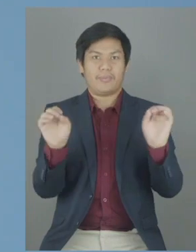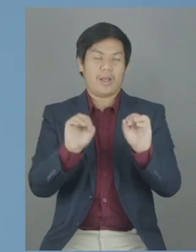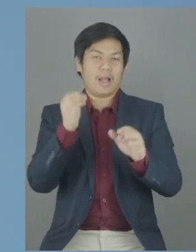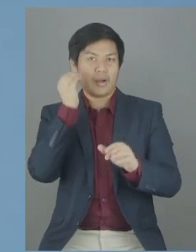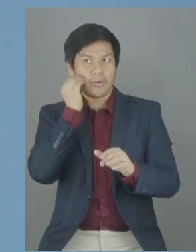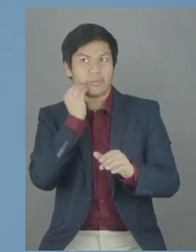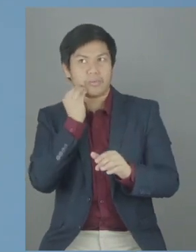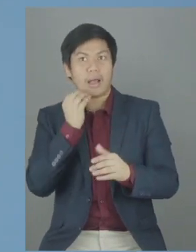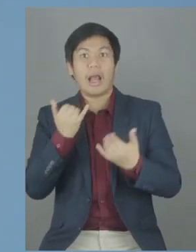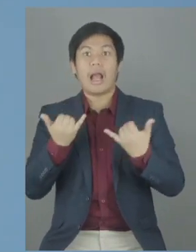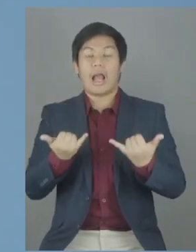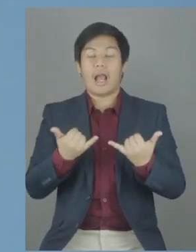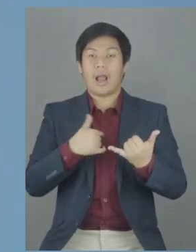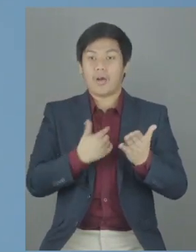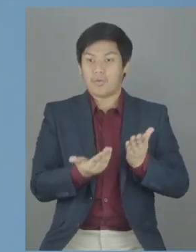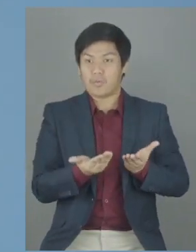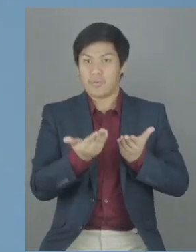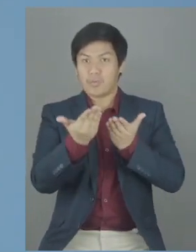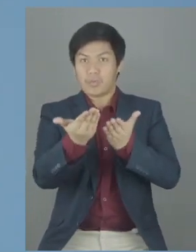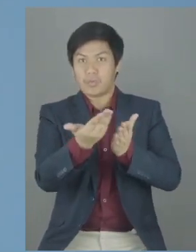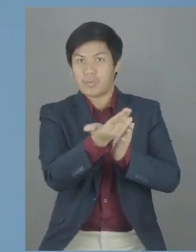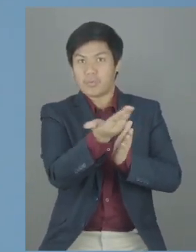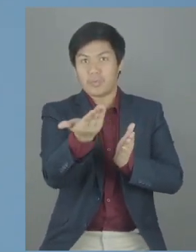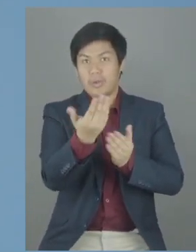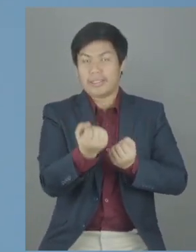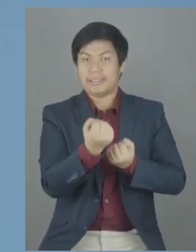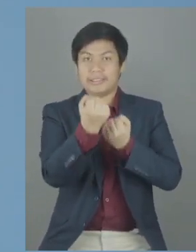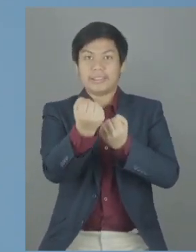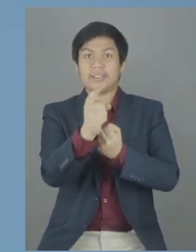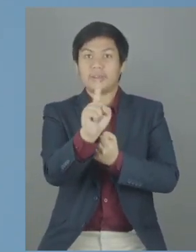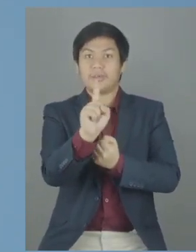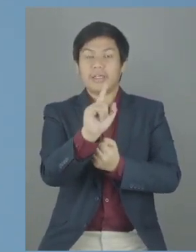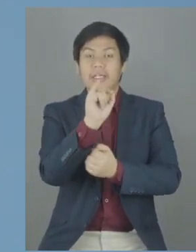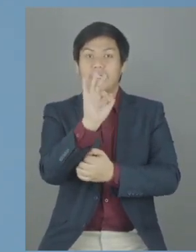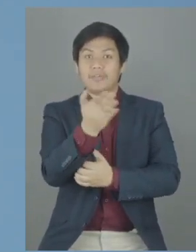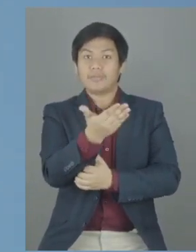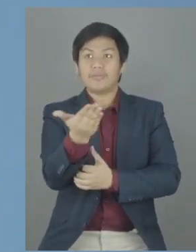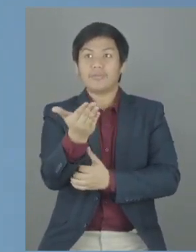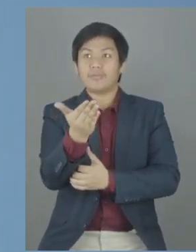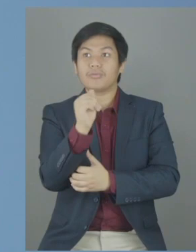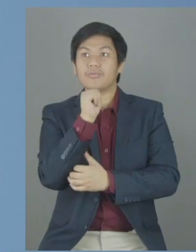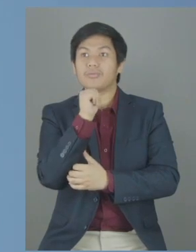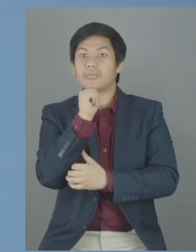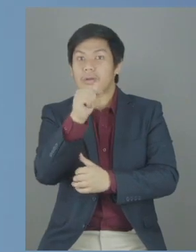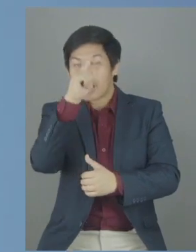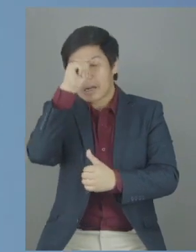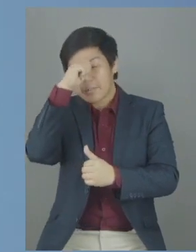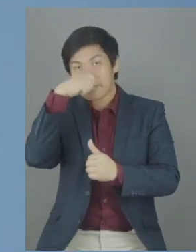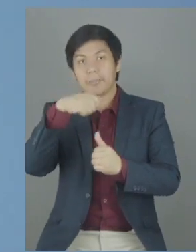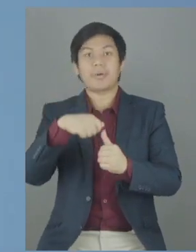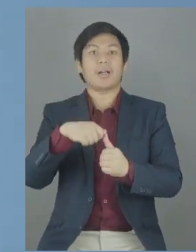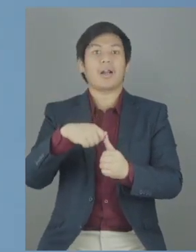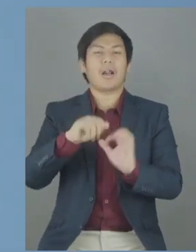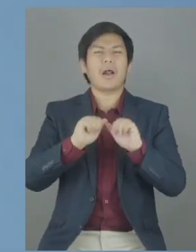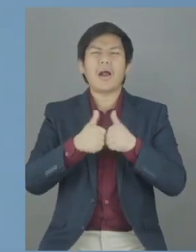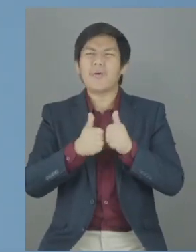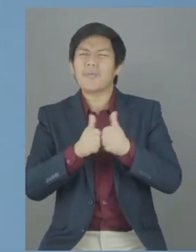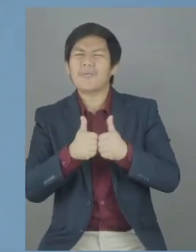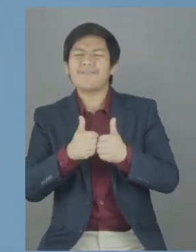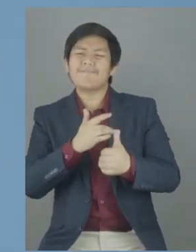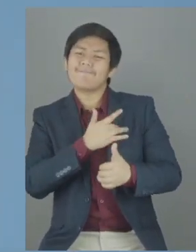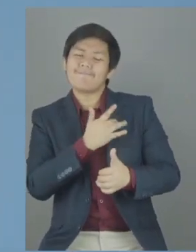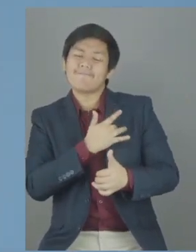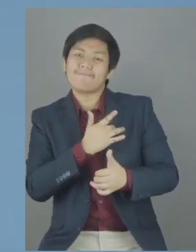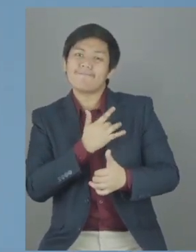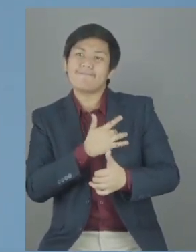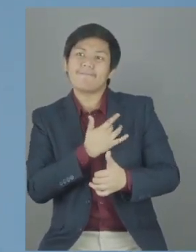Now, let me submit that if you do not remember how it feels